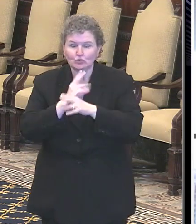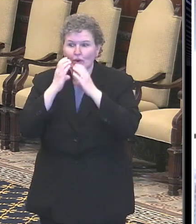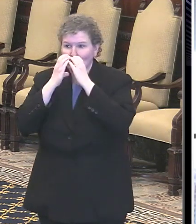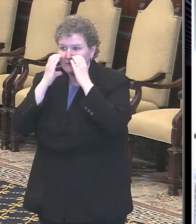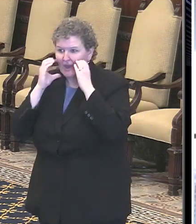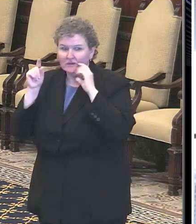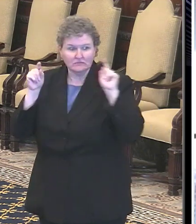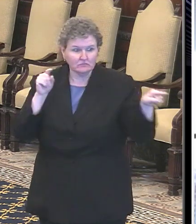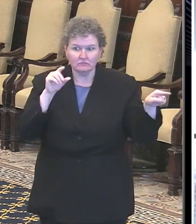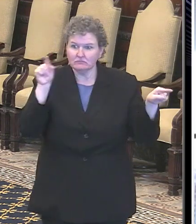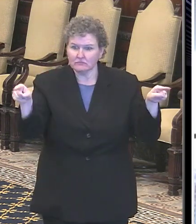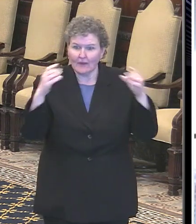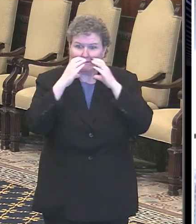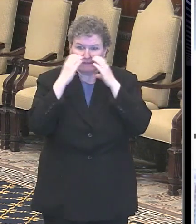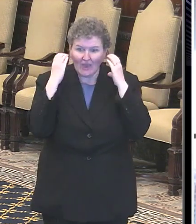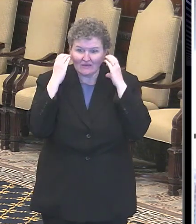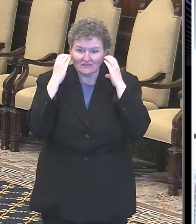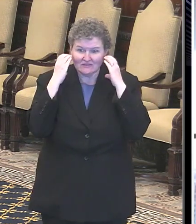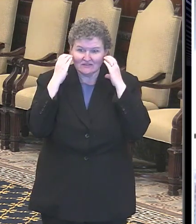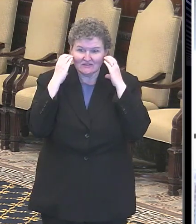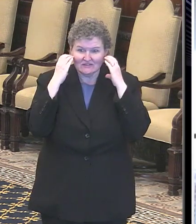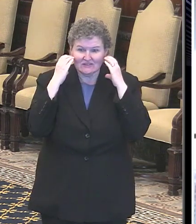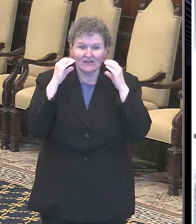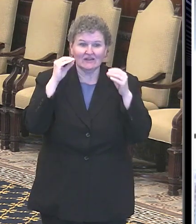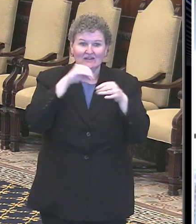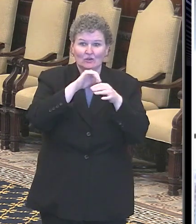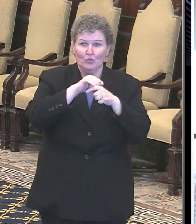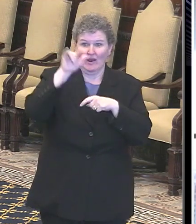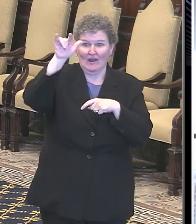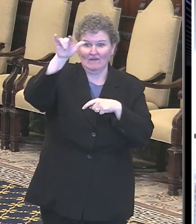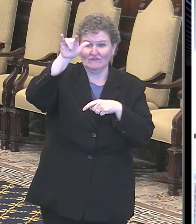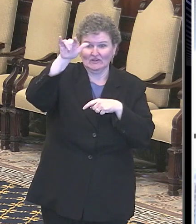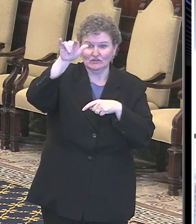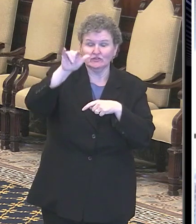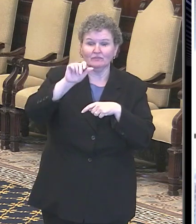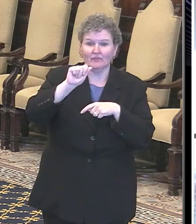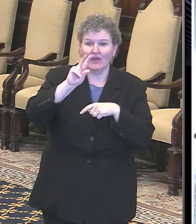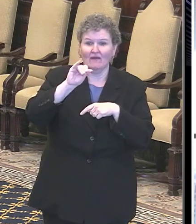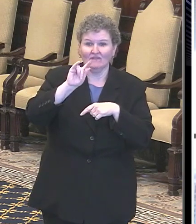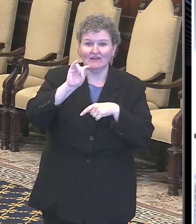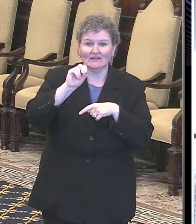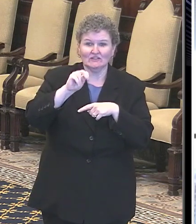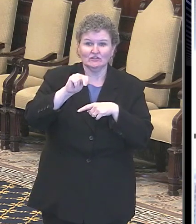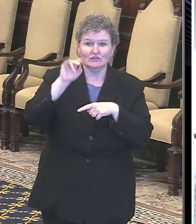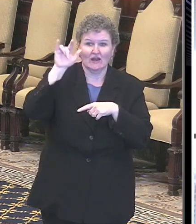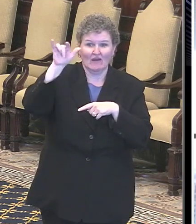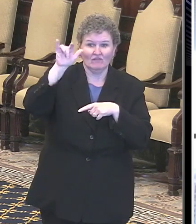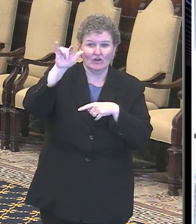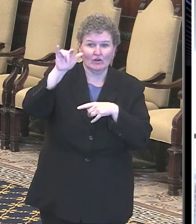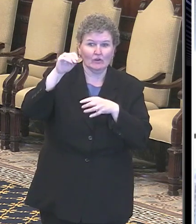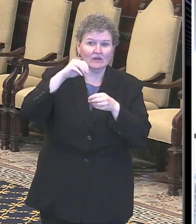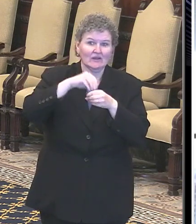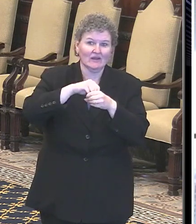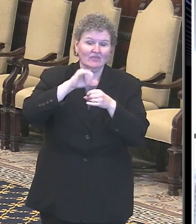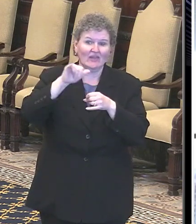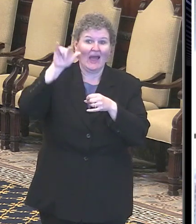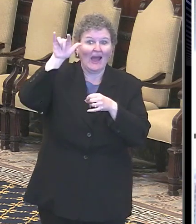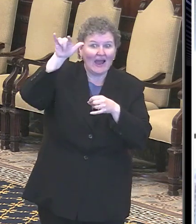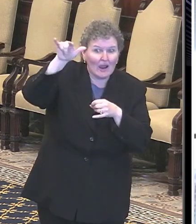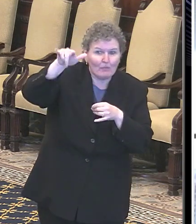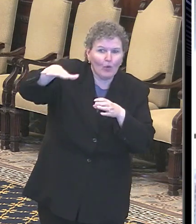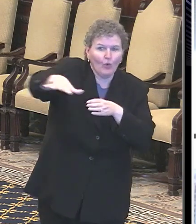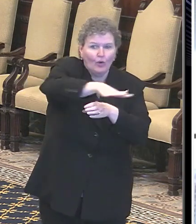Philadelphia's Division of Aviation owns and operates both Philadelphia Airport and Northeast Philadelphia